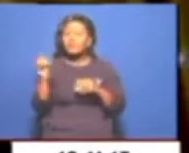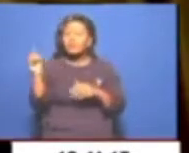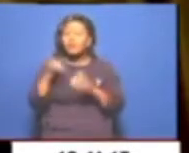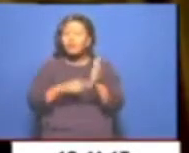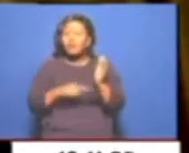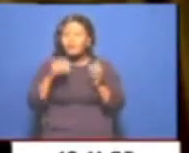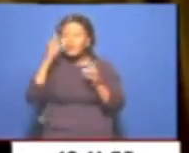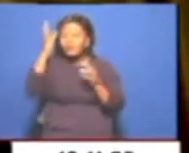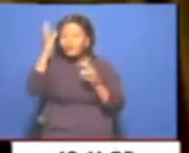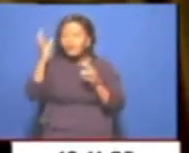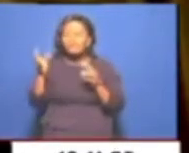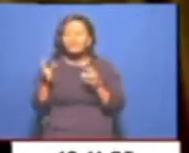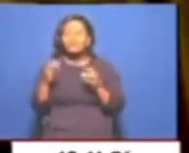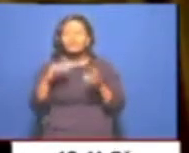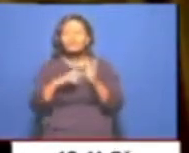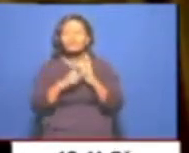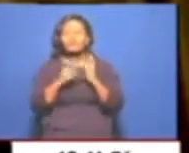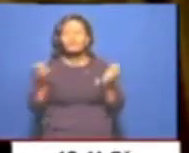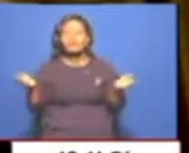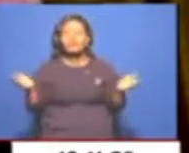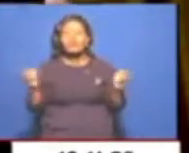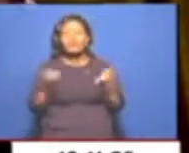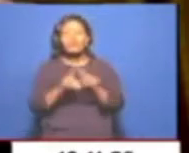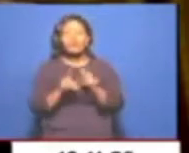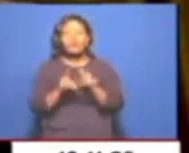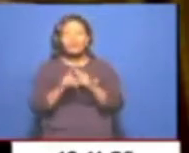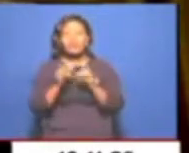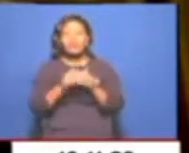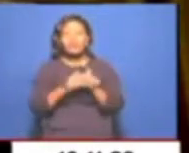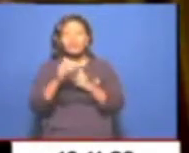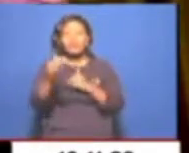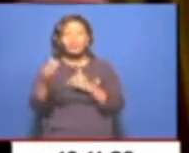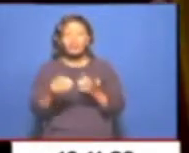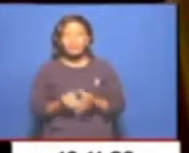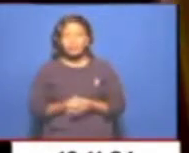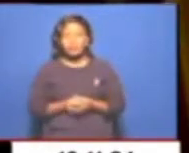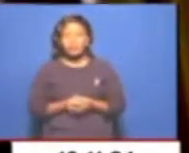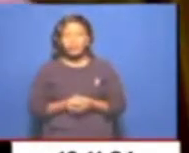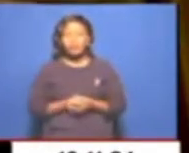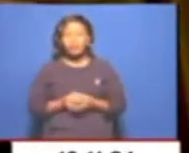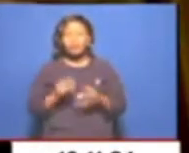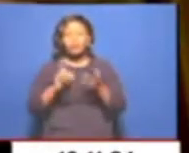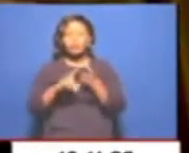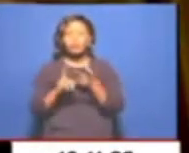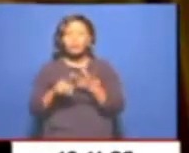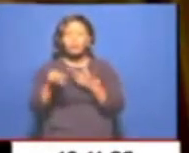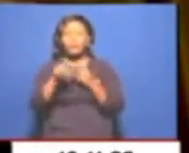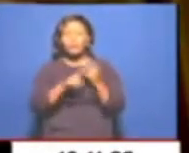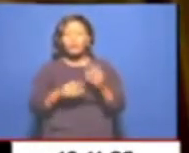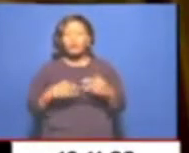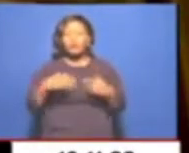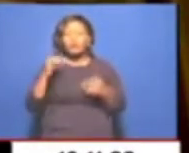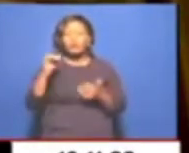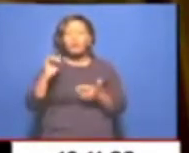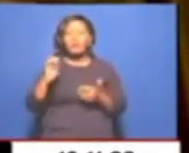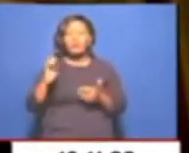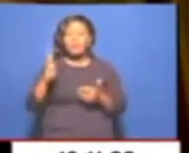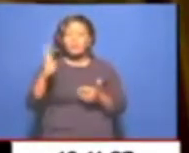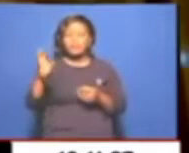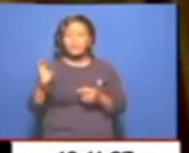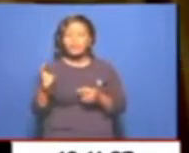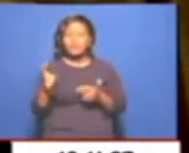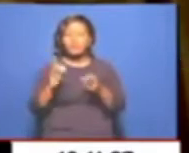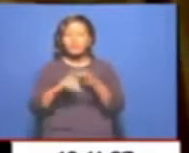of this bill? That was a bit that was not mentioned by the AG, the President's team, the IEBC, and others who supported them like the